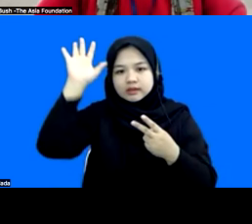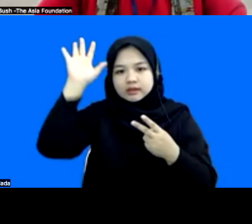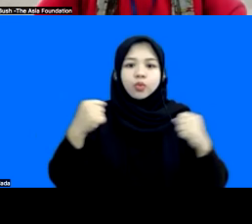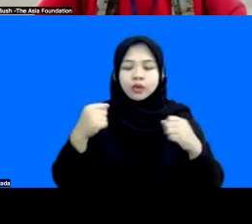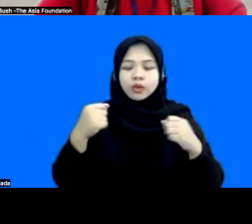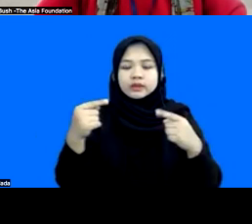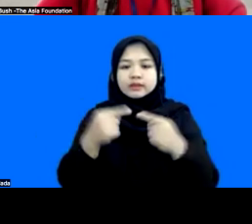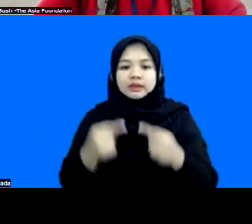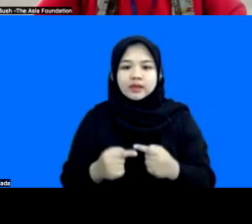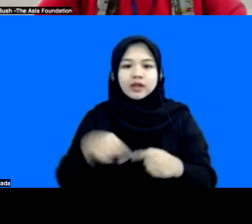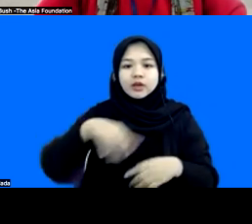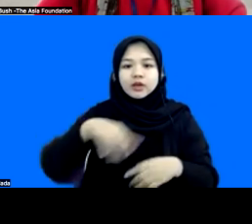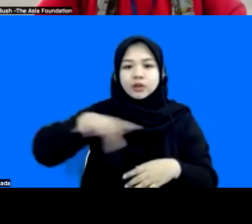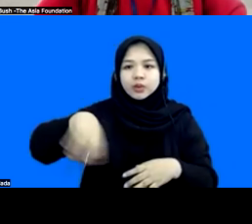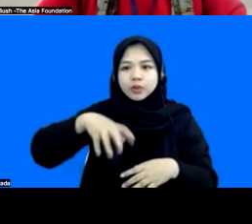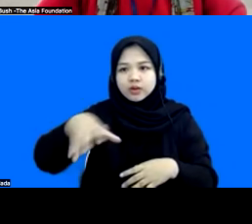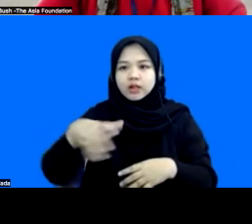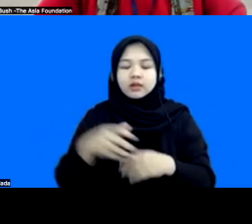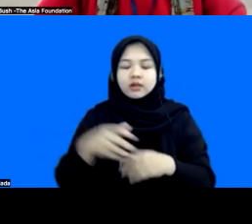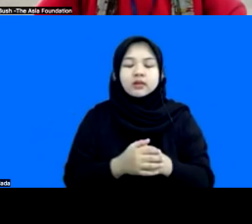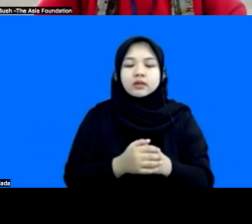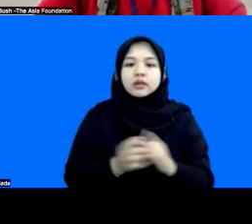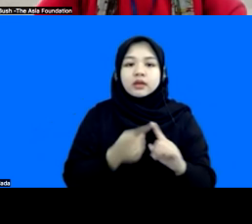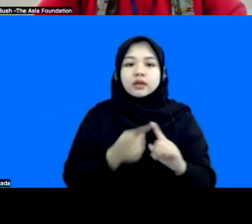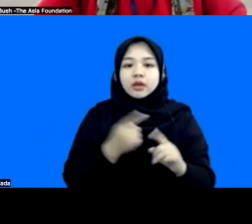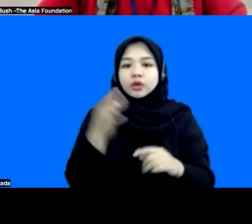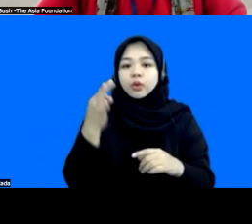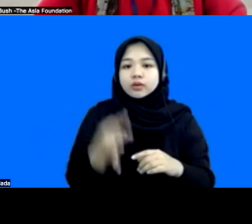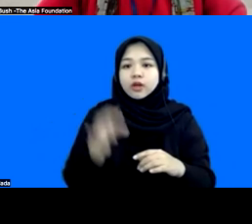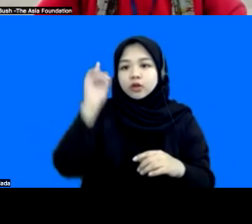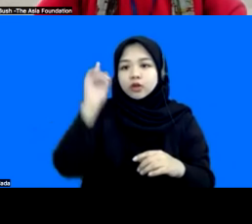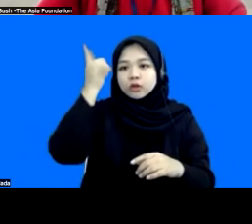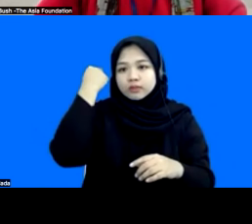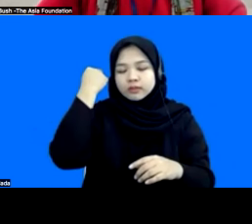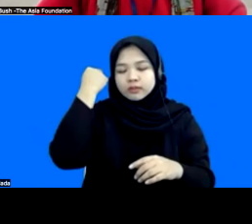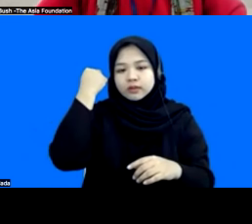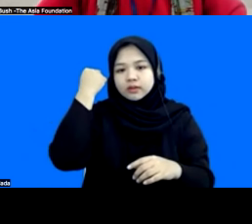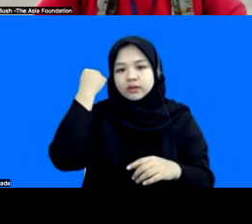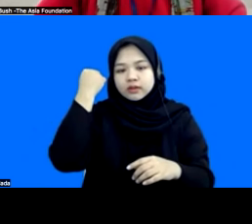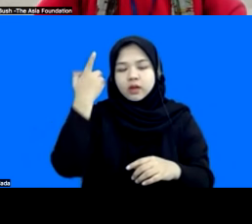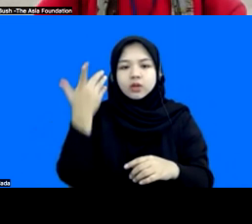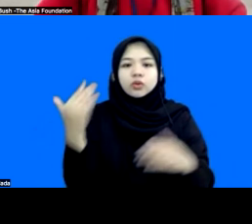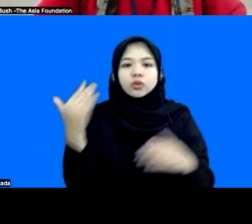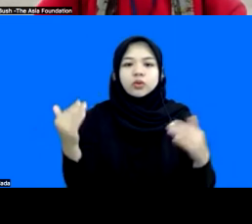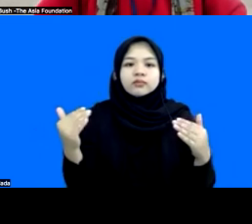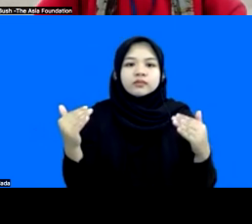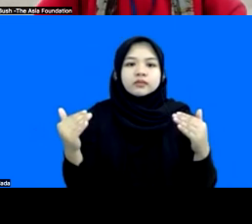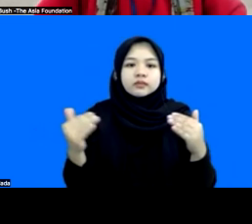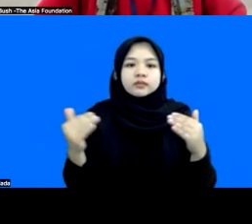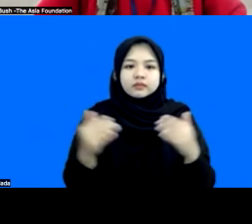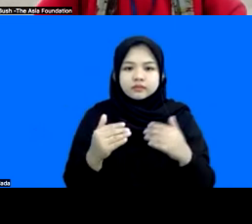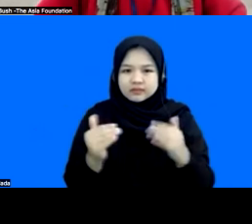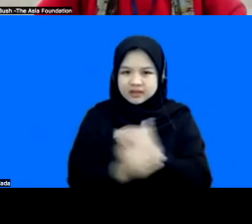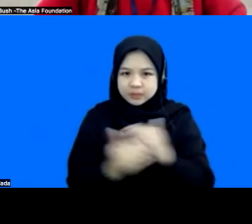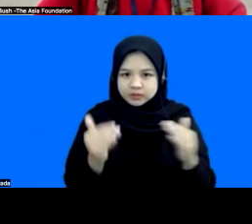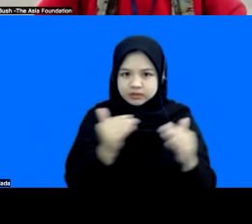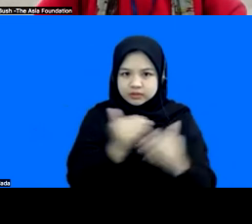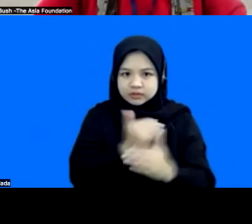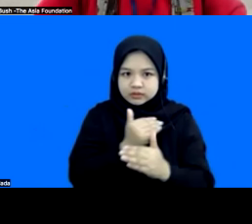regional networks among reform champions across municipalities and local government in trust fund cities. And 3. Connect